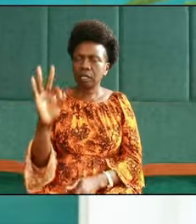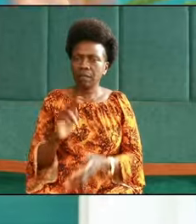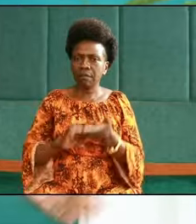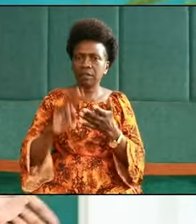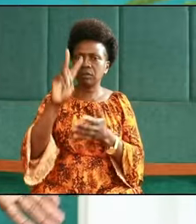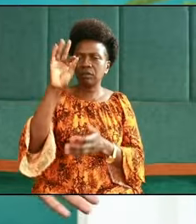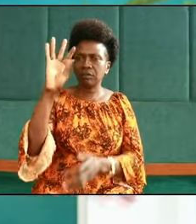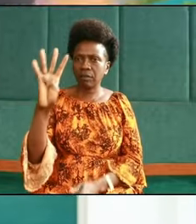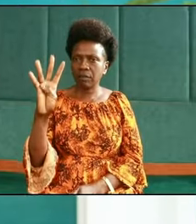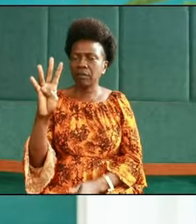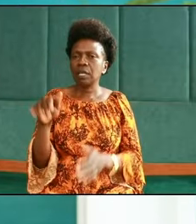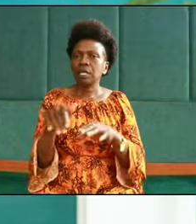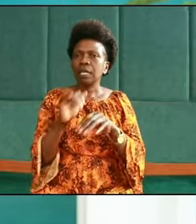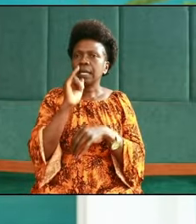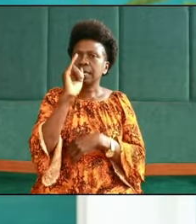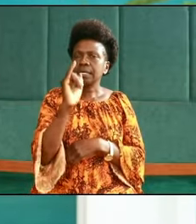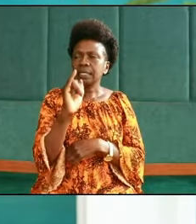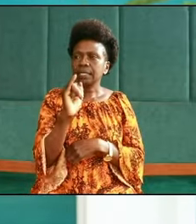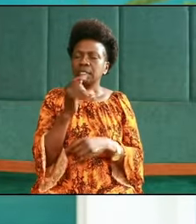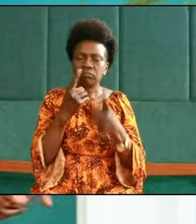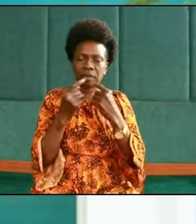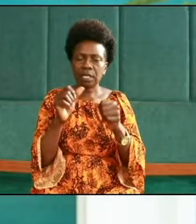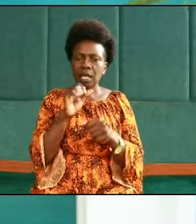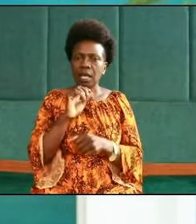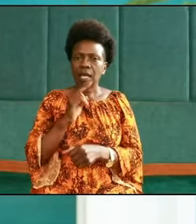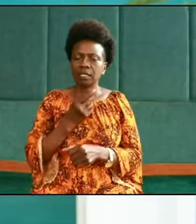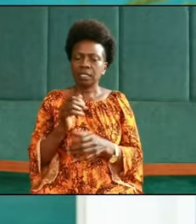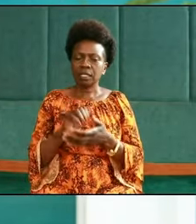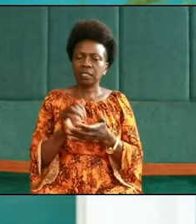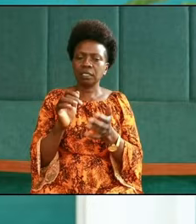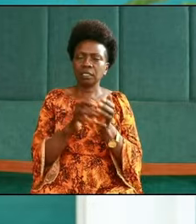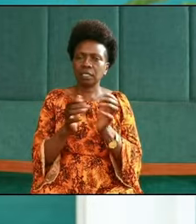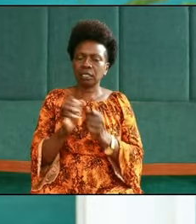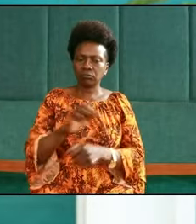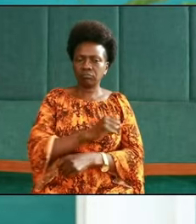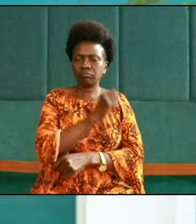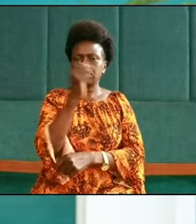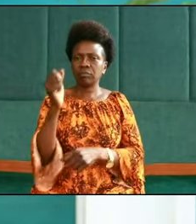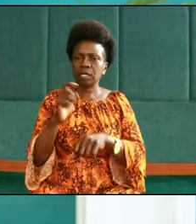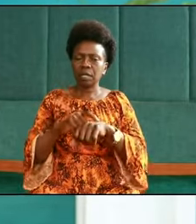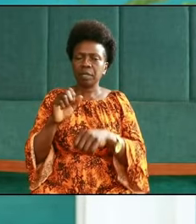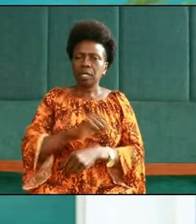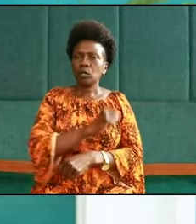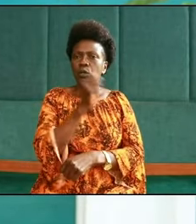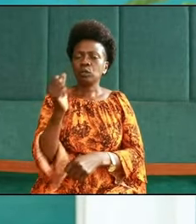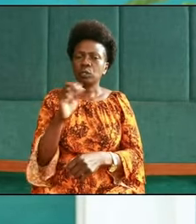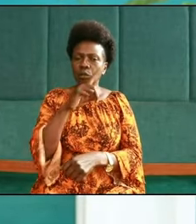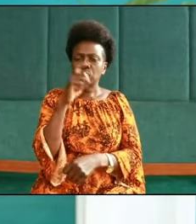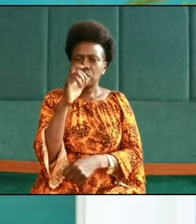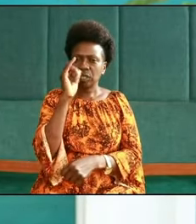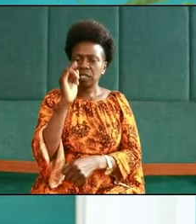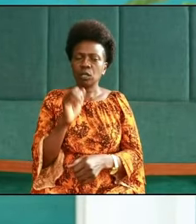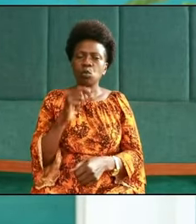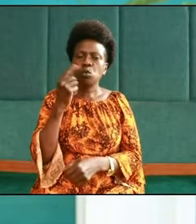verse 24 is telling us that Jesus rose, and when he rose, the question is, who may